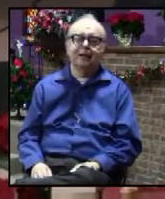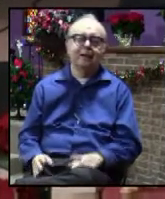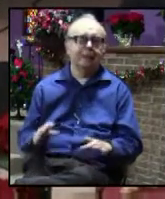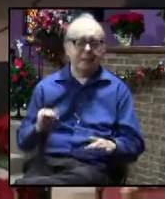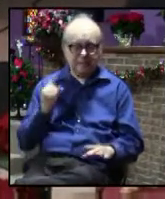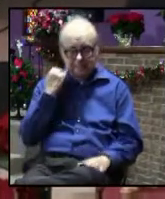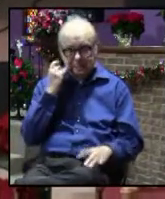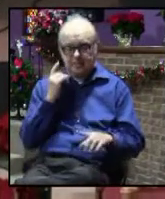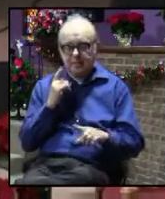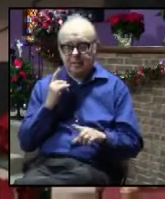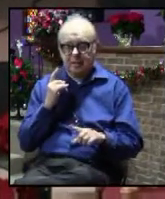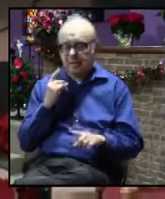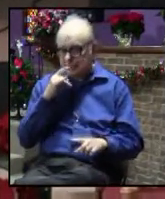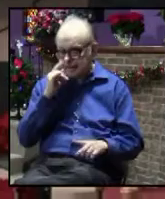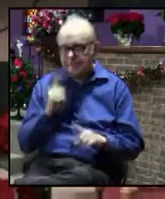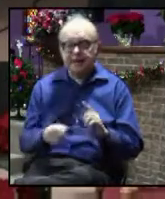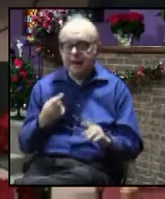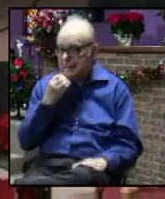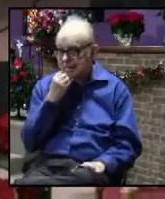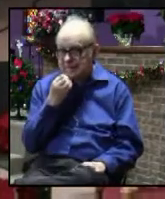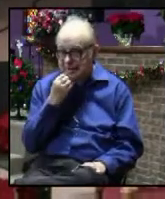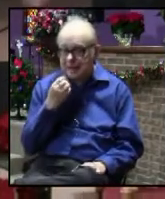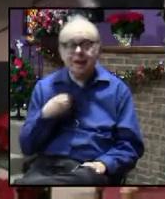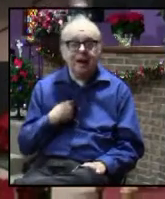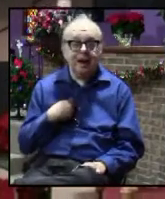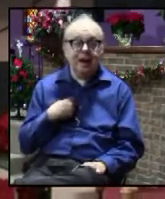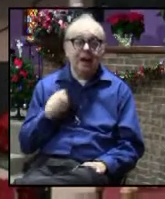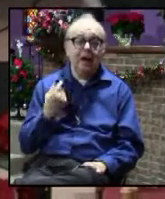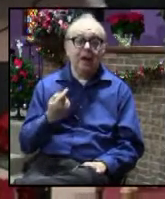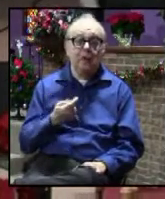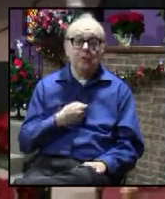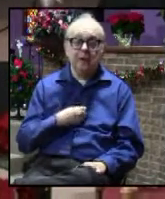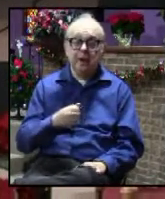And if you kids can't eat it, us adults will.